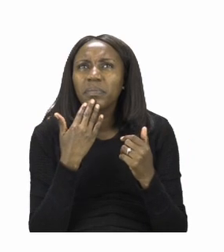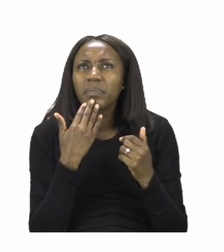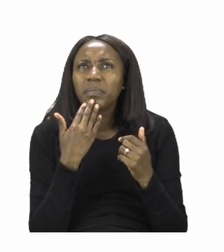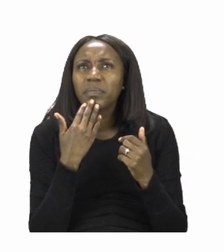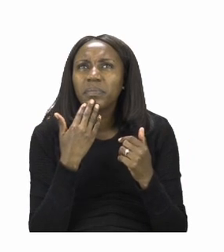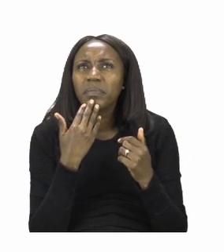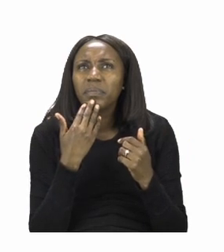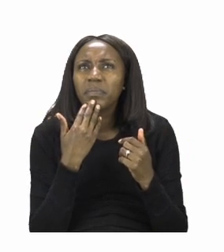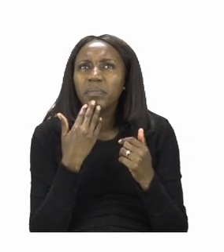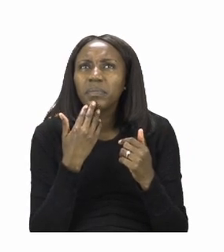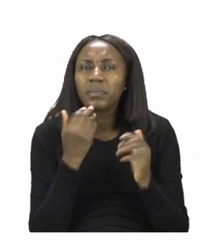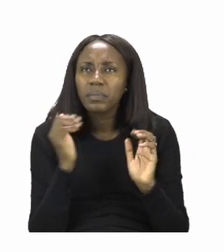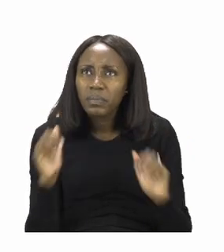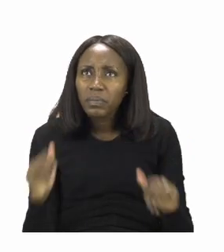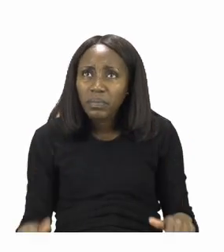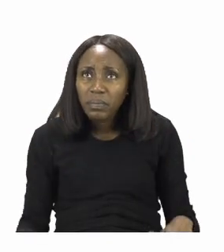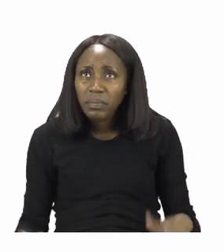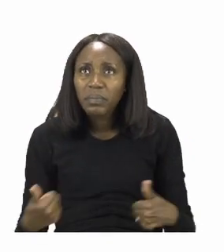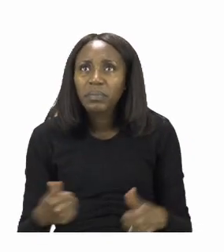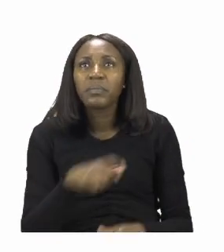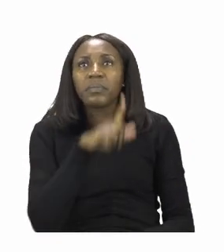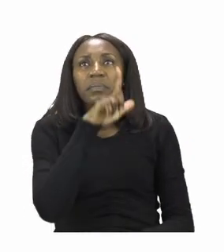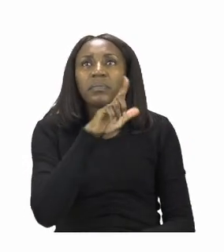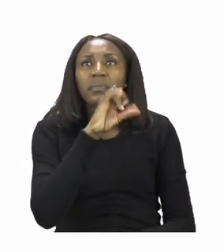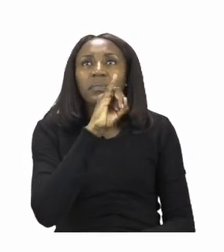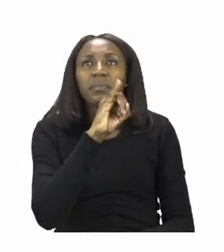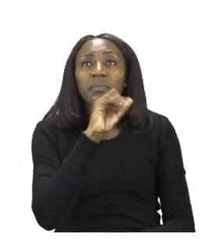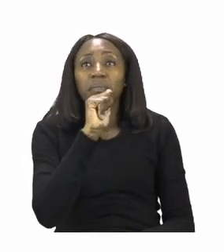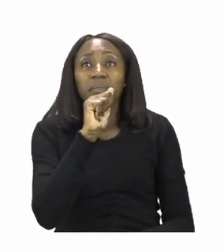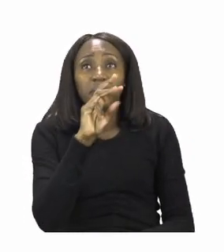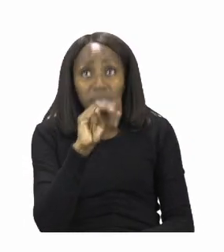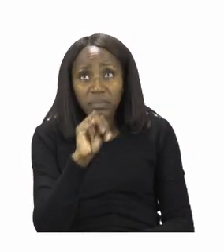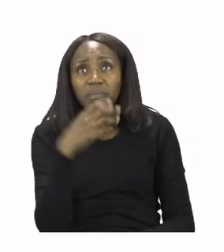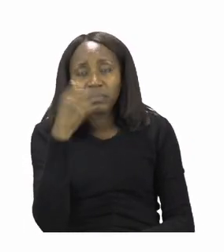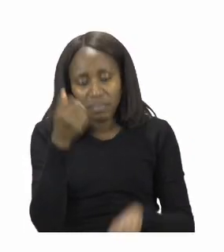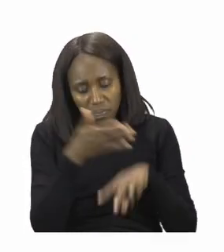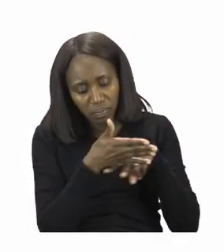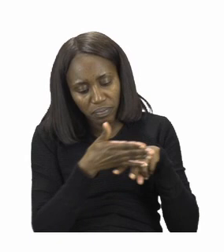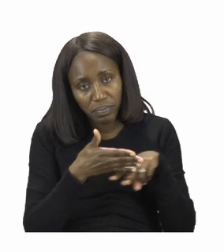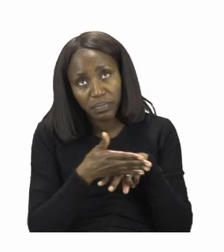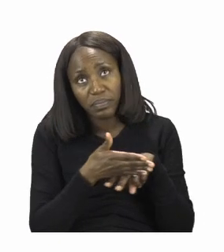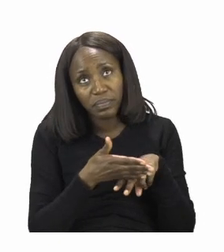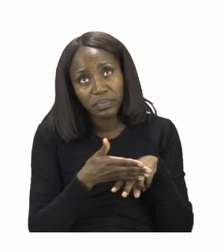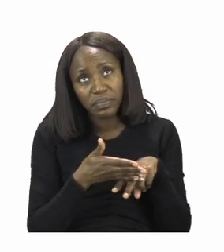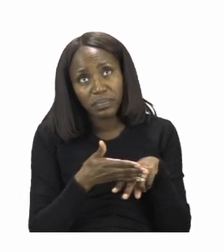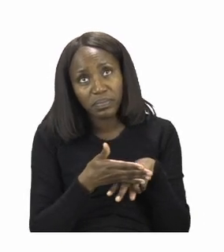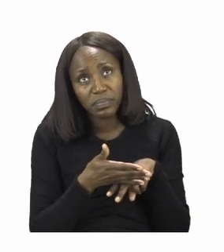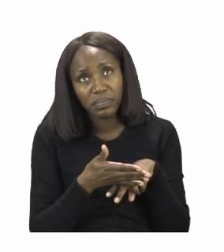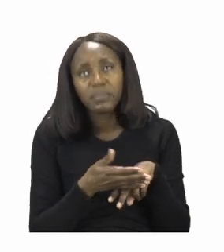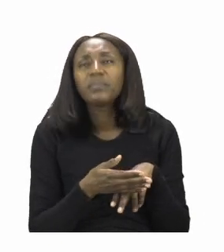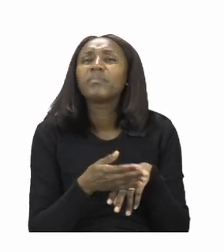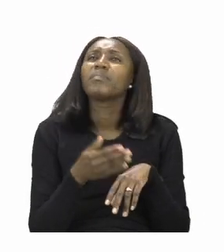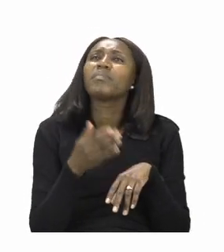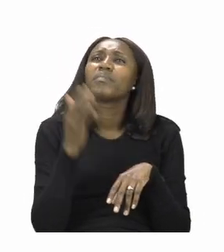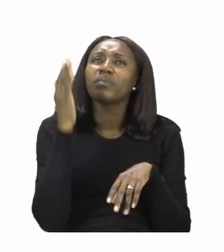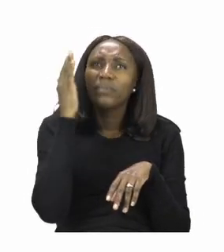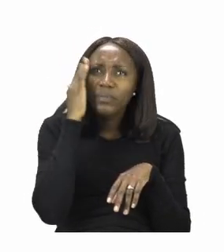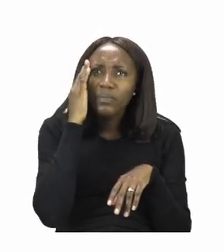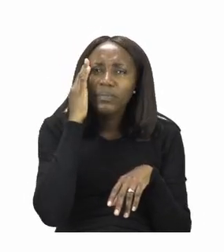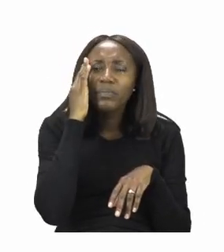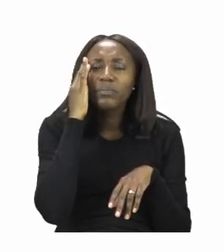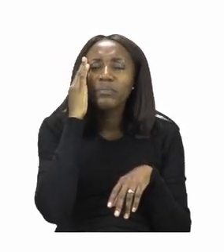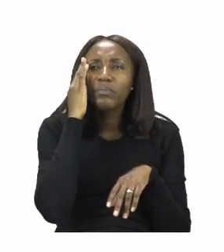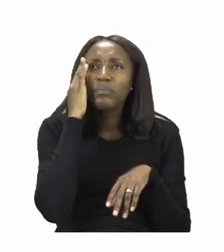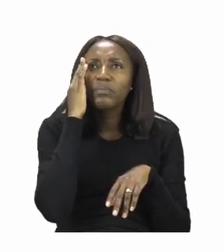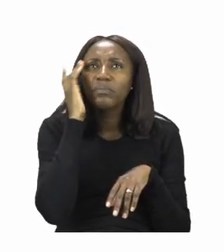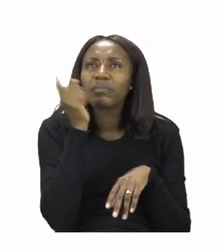that Liam is wearing green shorts. So now we know how to structure